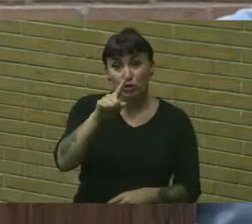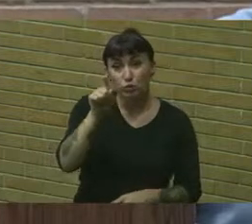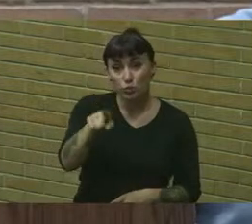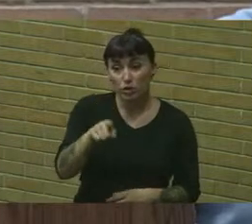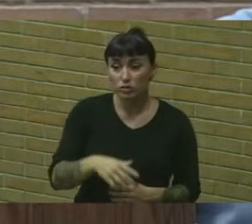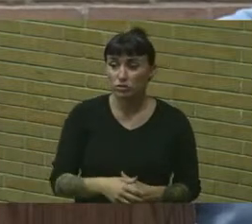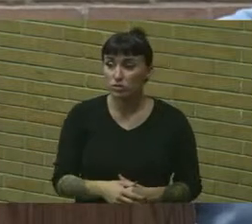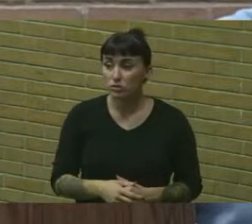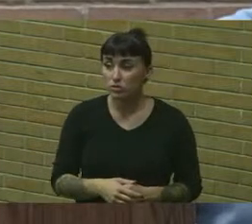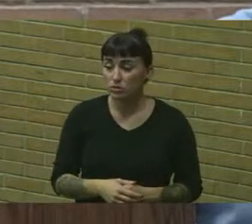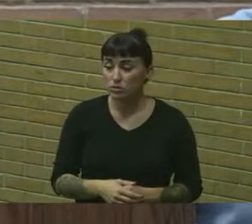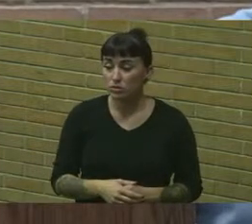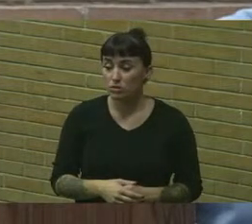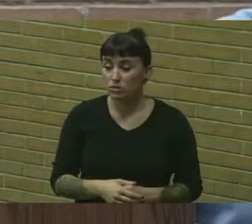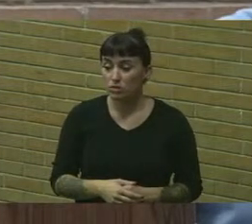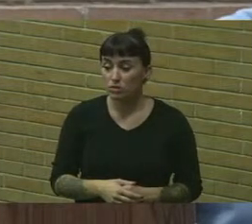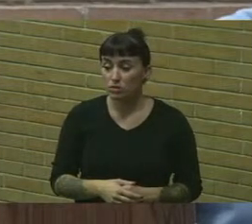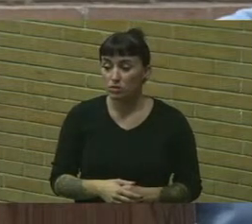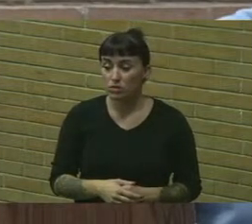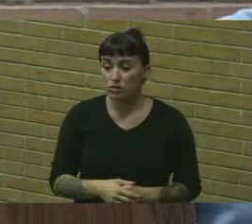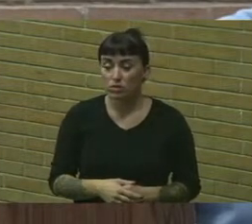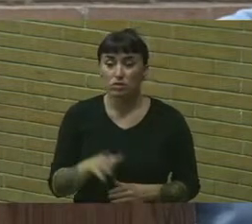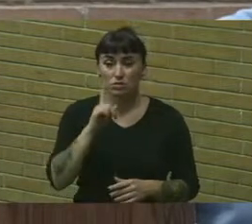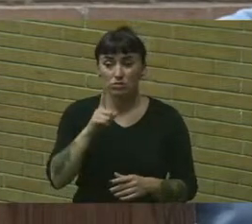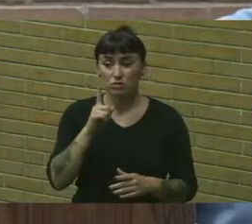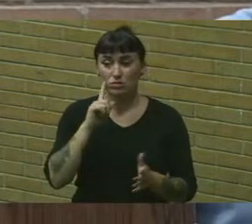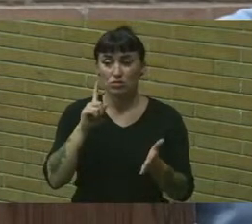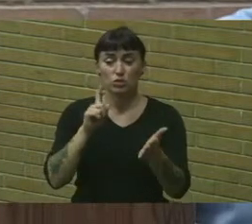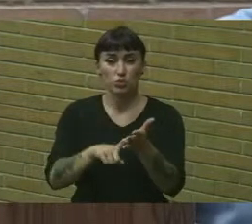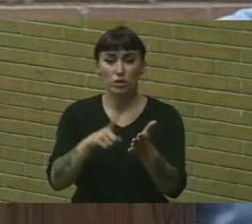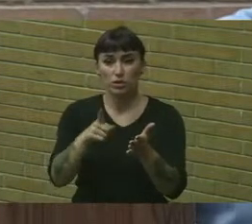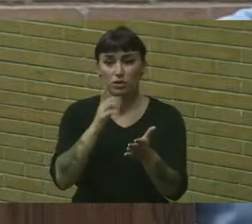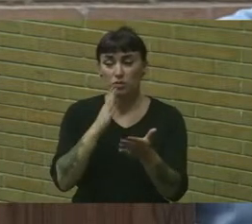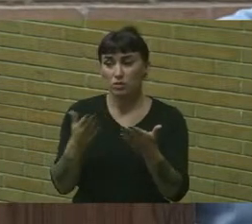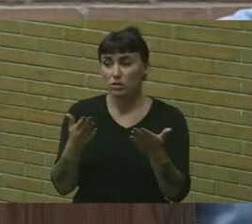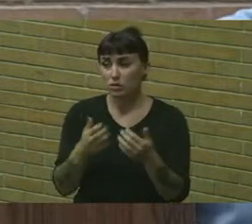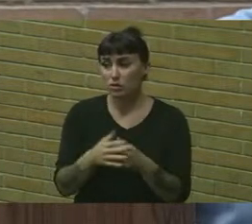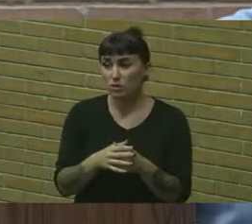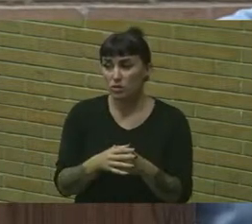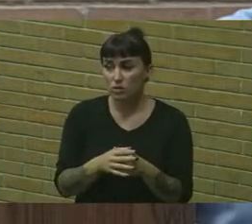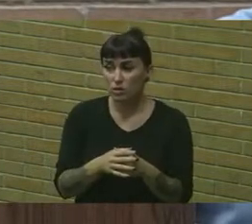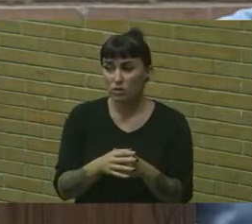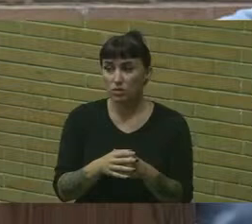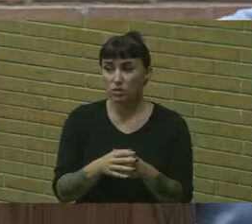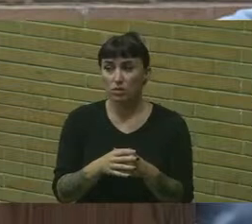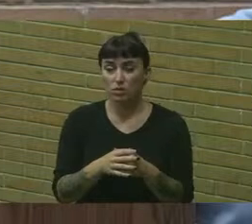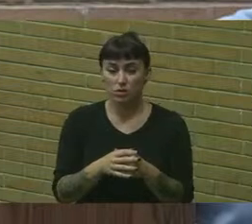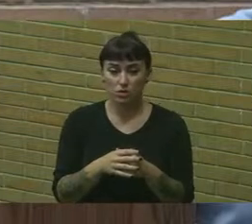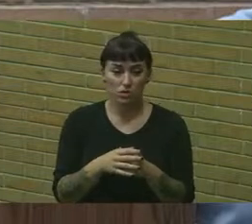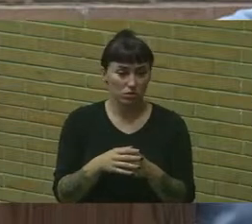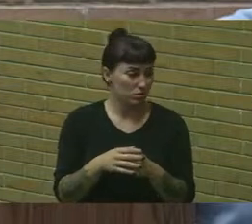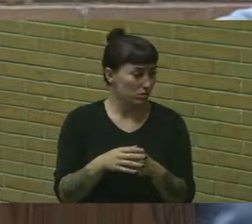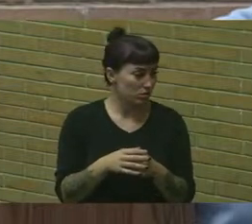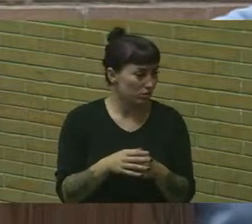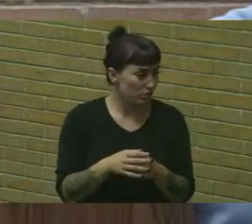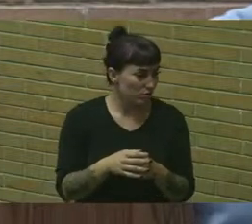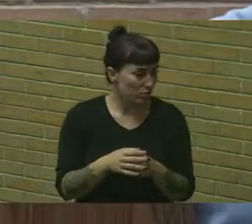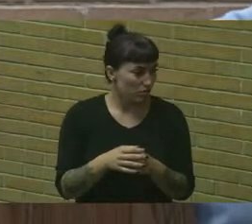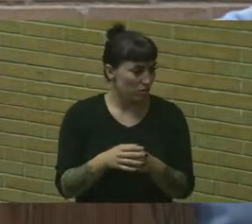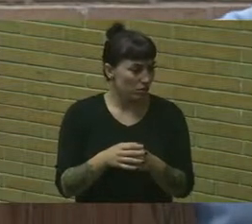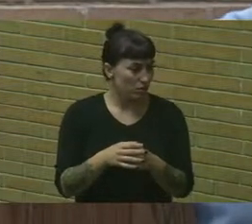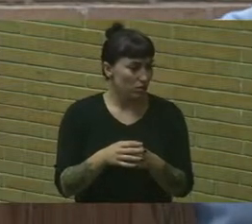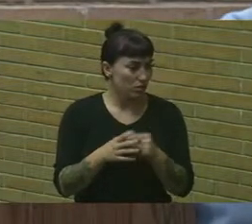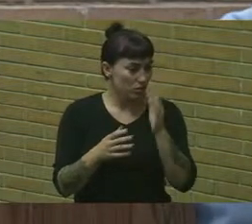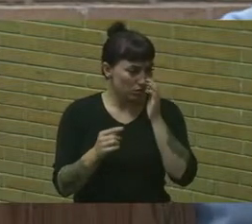being, do you recognize that there is such a thing as verbal violence? And I would like